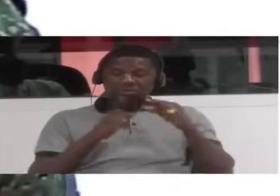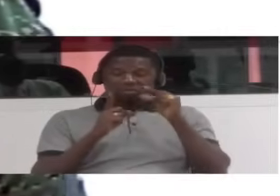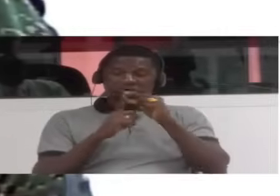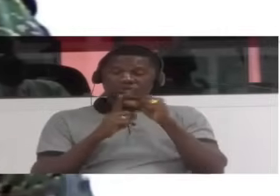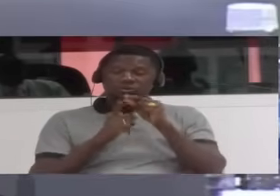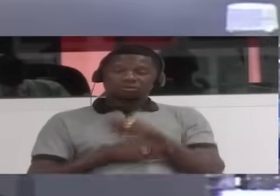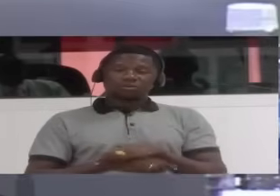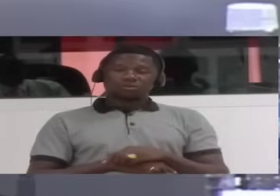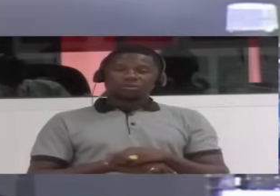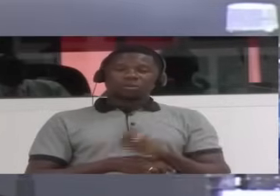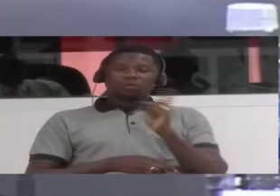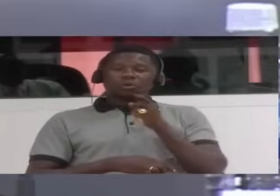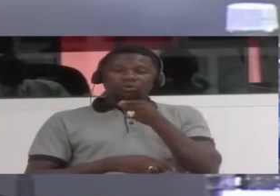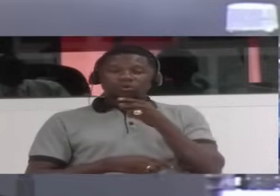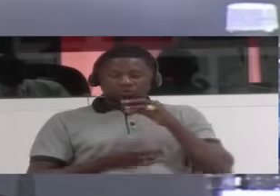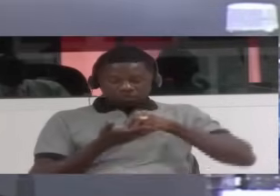And what were those poisons for?